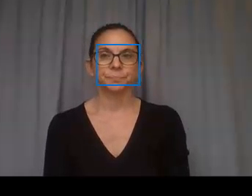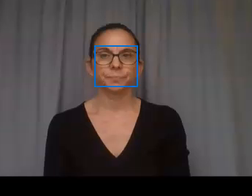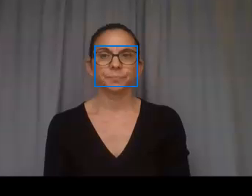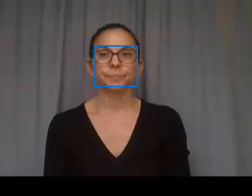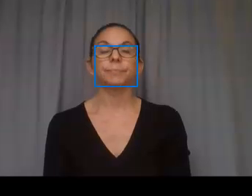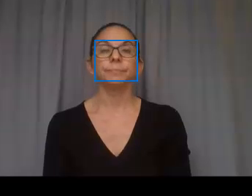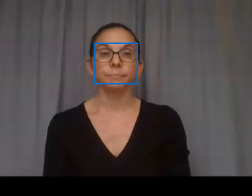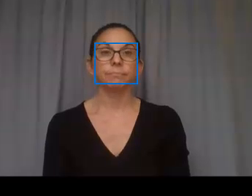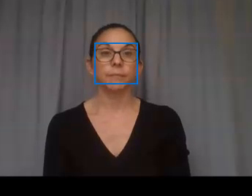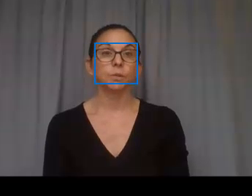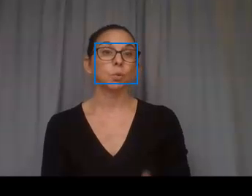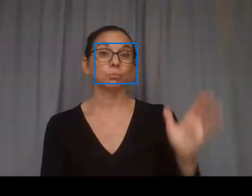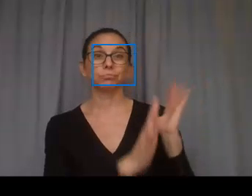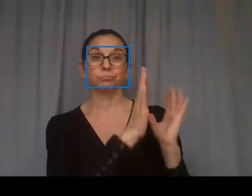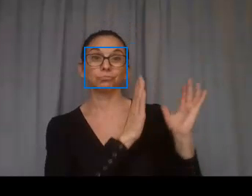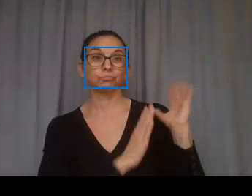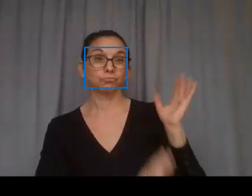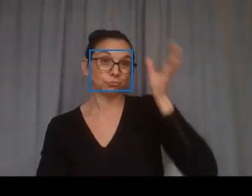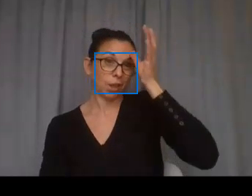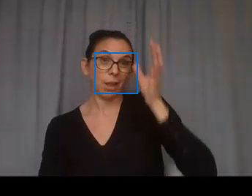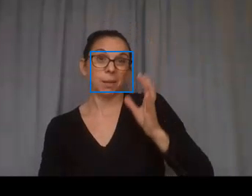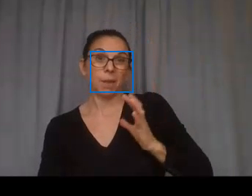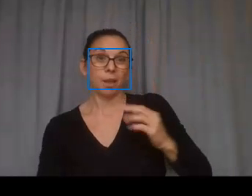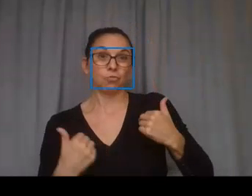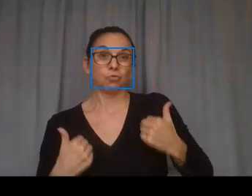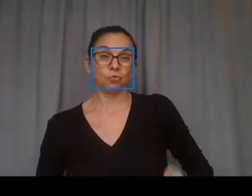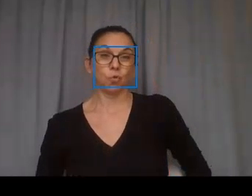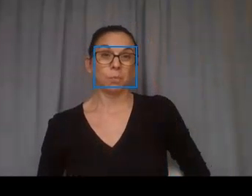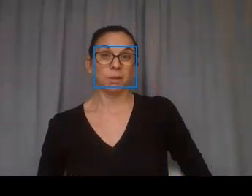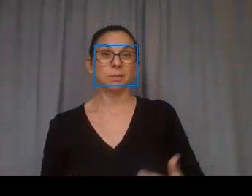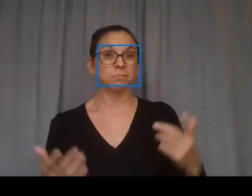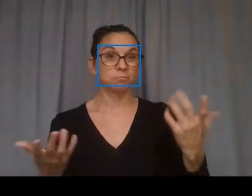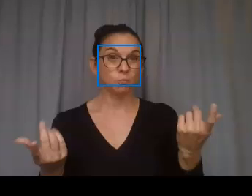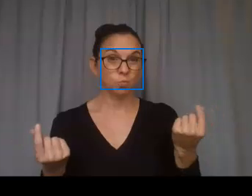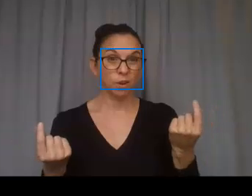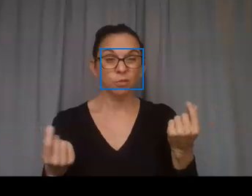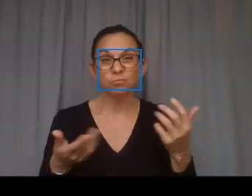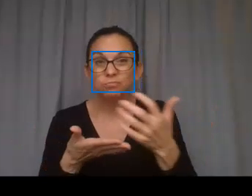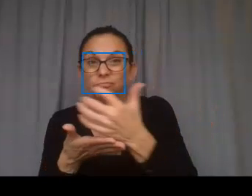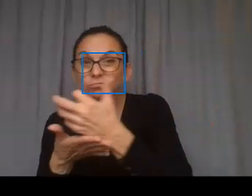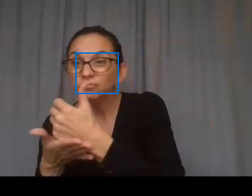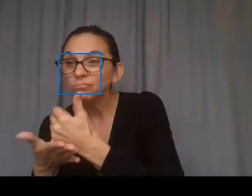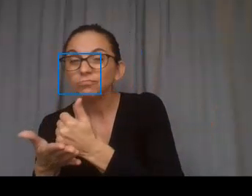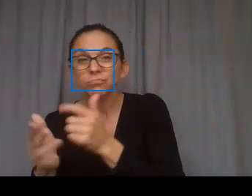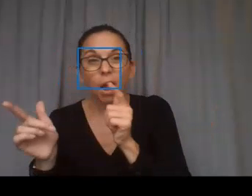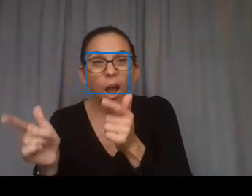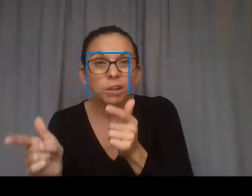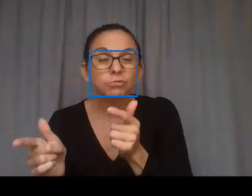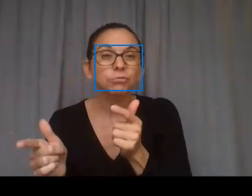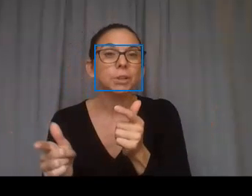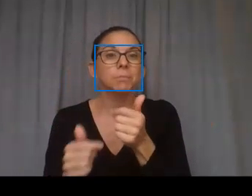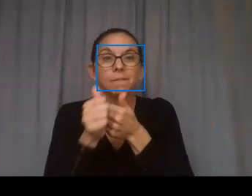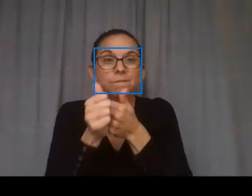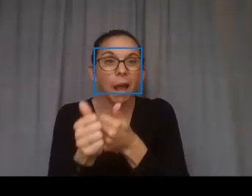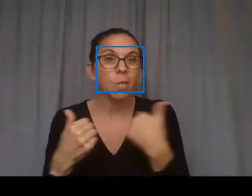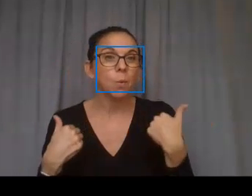Okay, again, so early human societies will meet their needs through hunting and gathering. They'll be following these animal migrations. These will be nomadic people